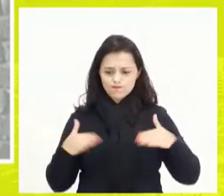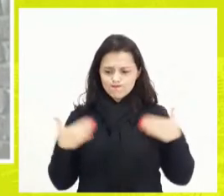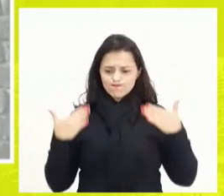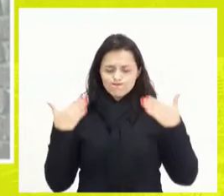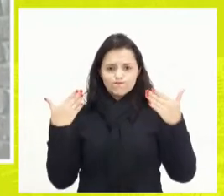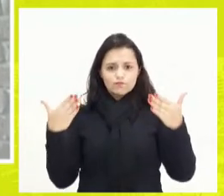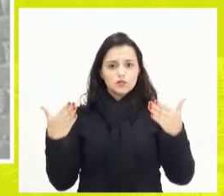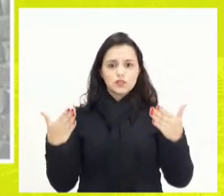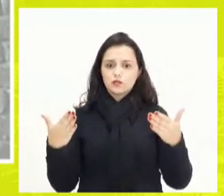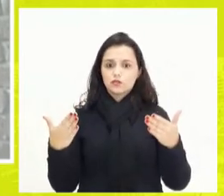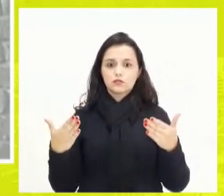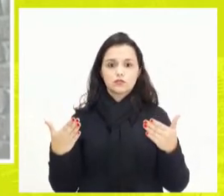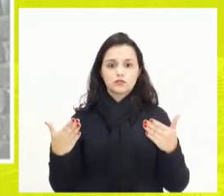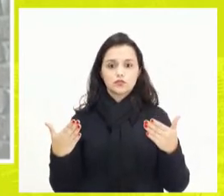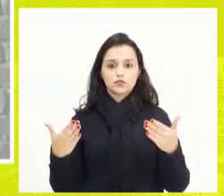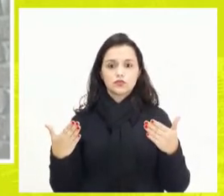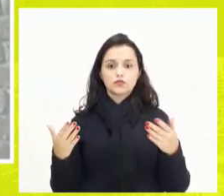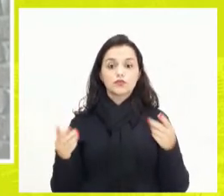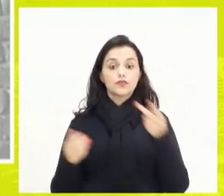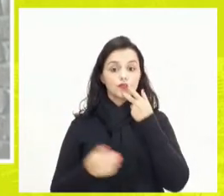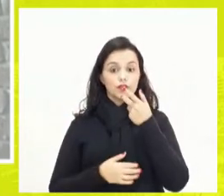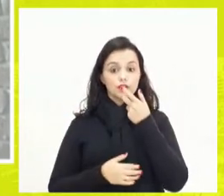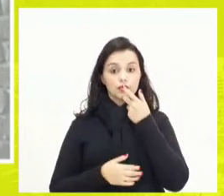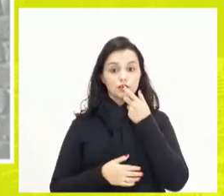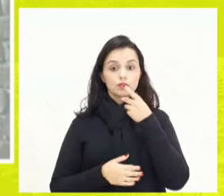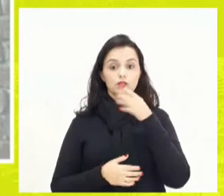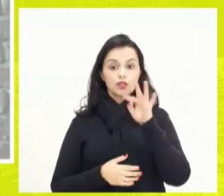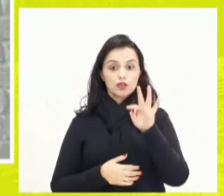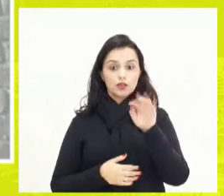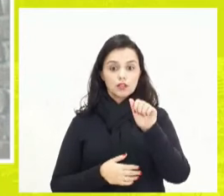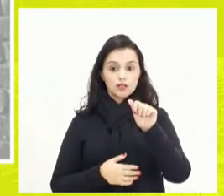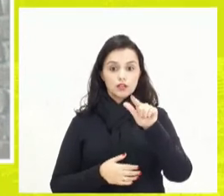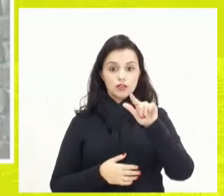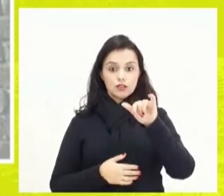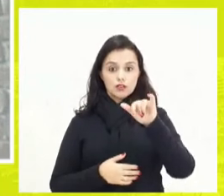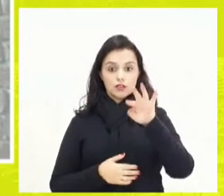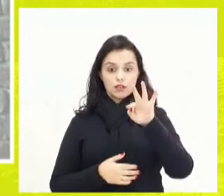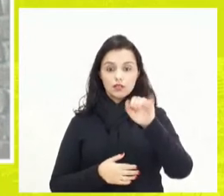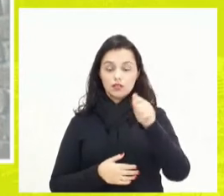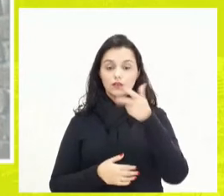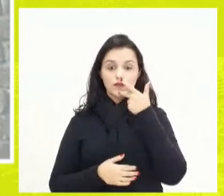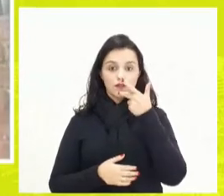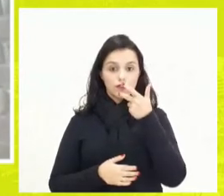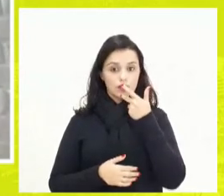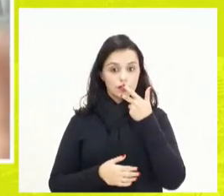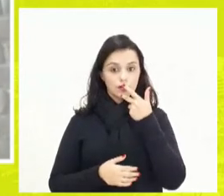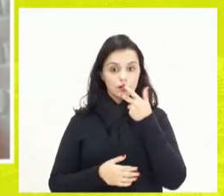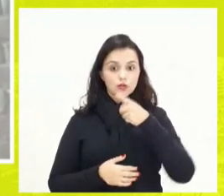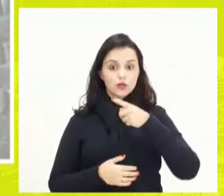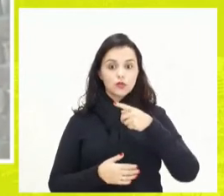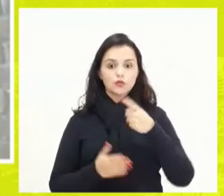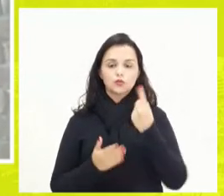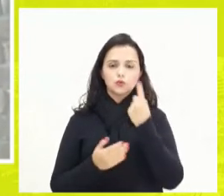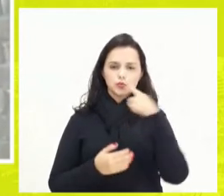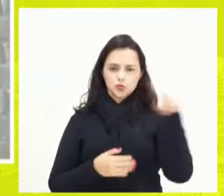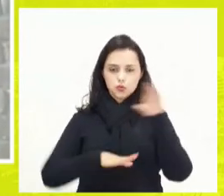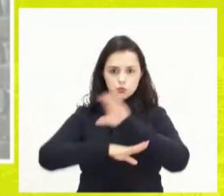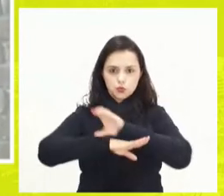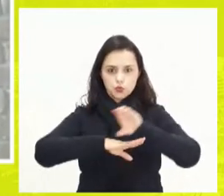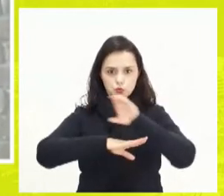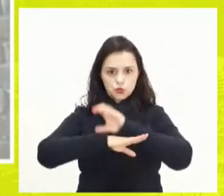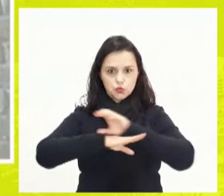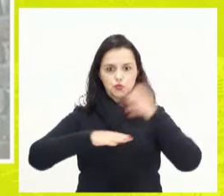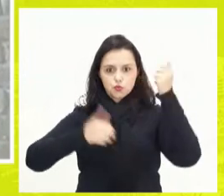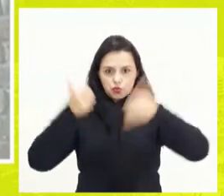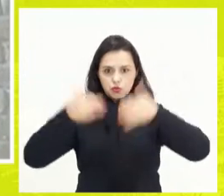sad you know about the these two people deaths uh in the last